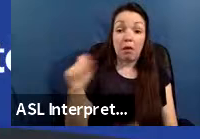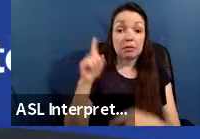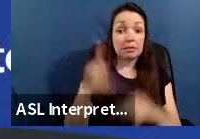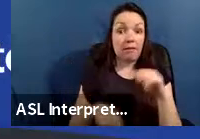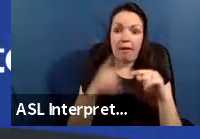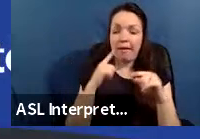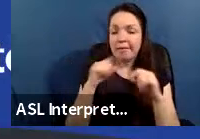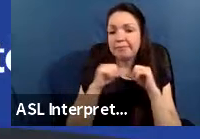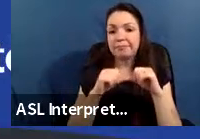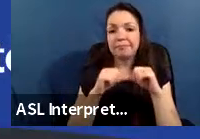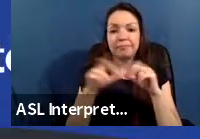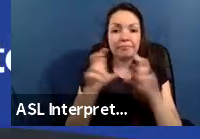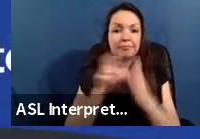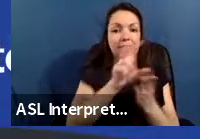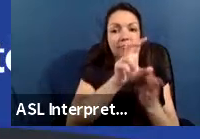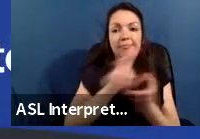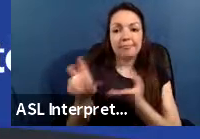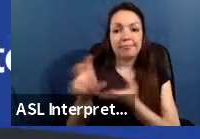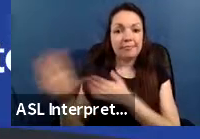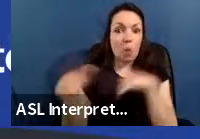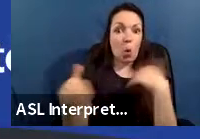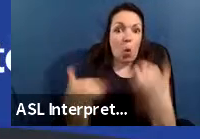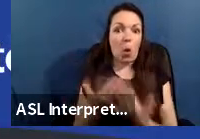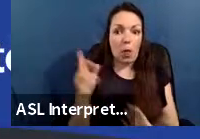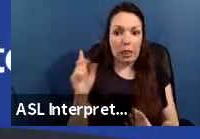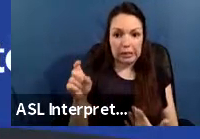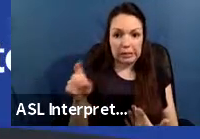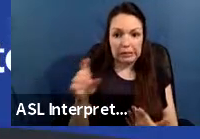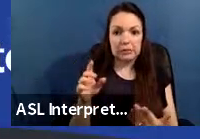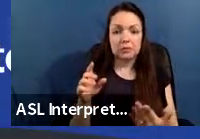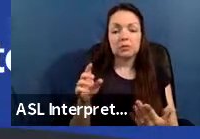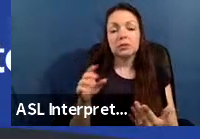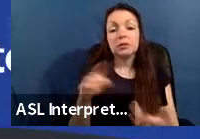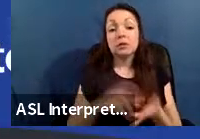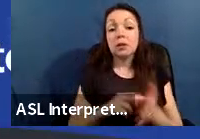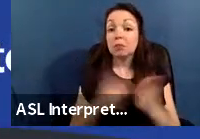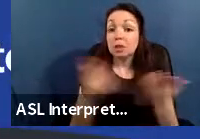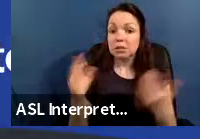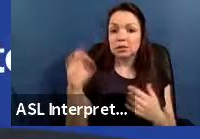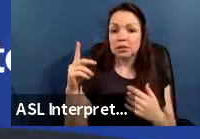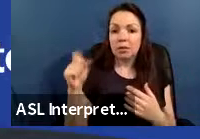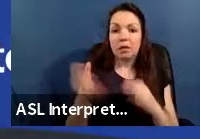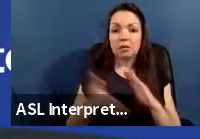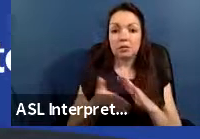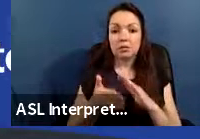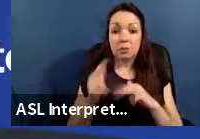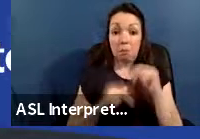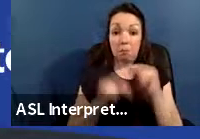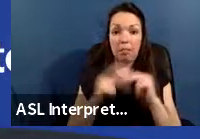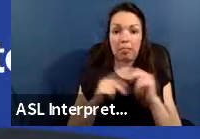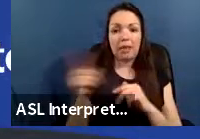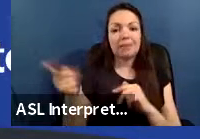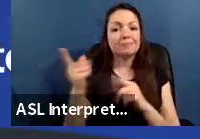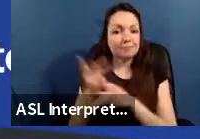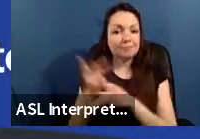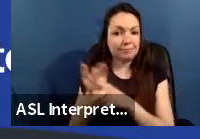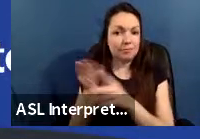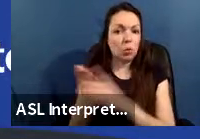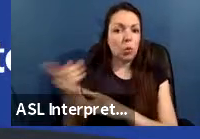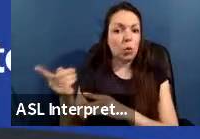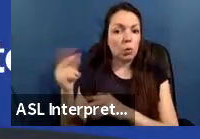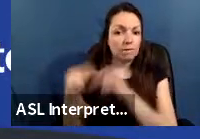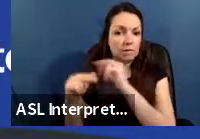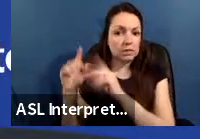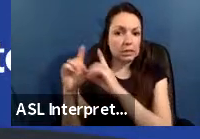needs and repairs to the capital program, CPS buildings are still maintained through the facilities team. There is a very